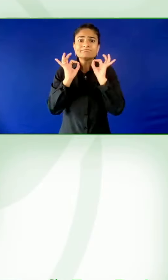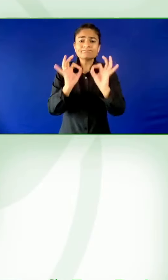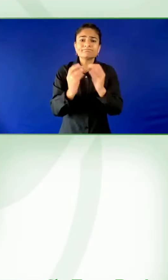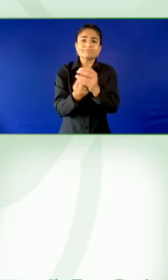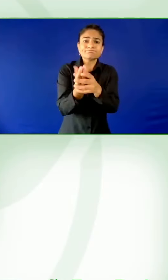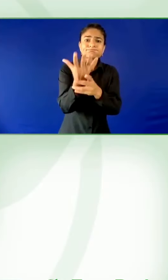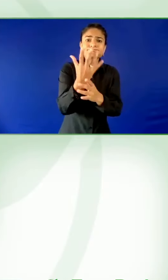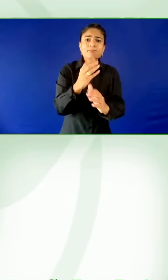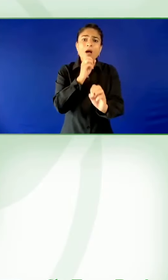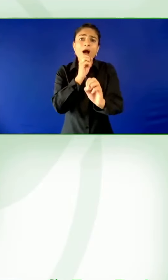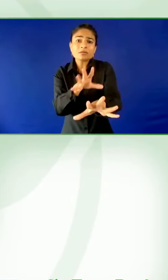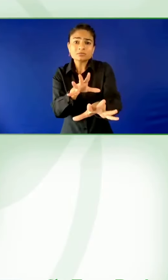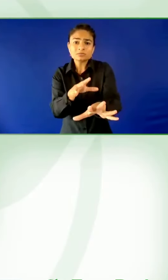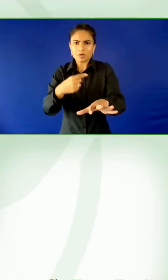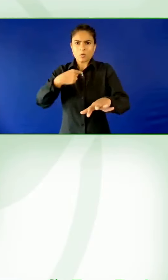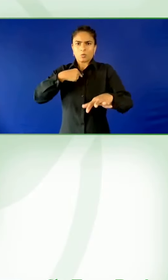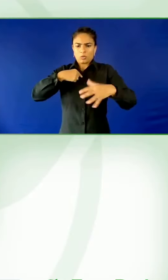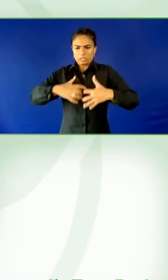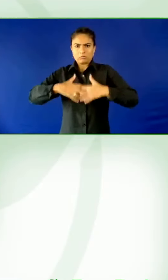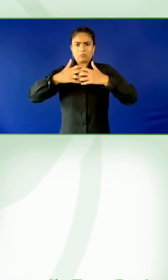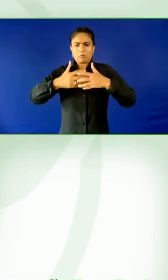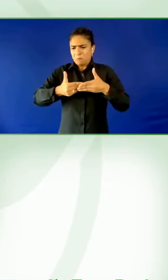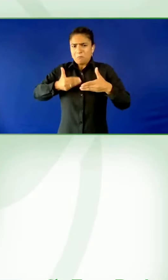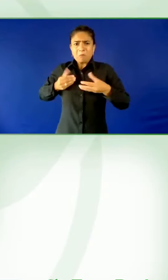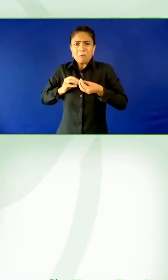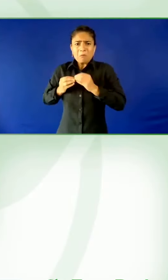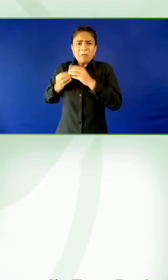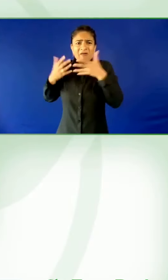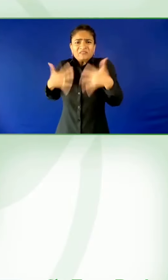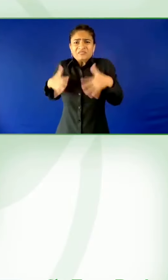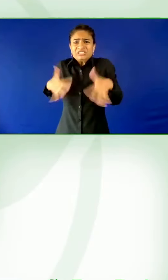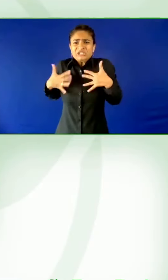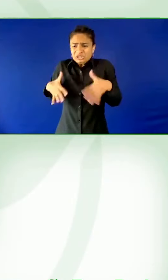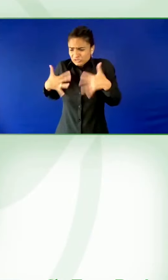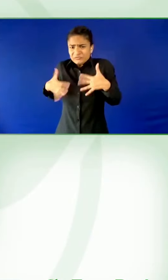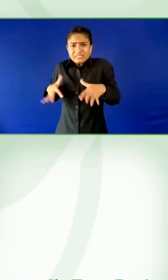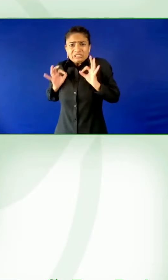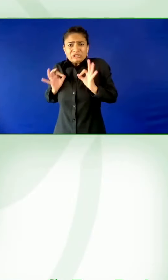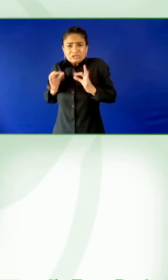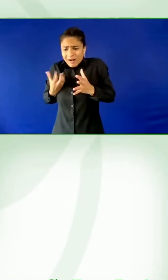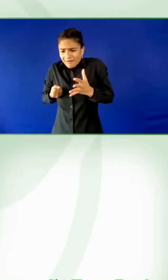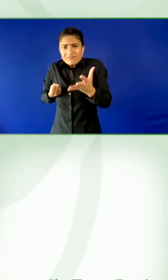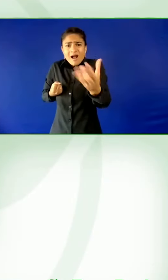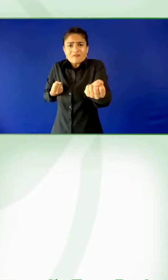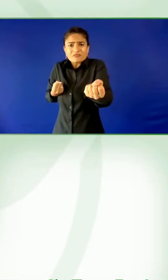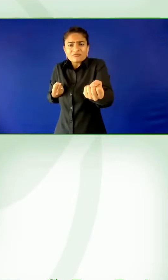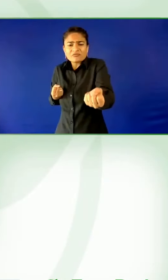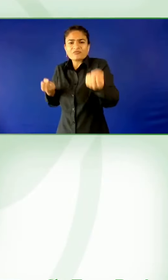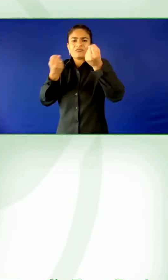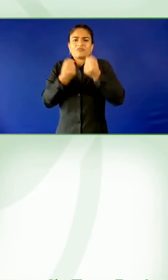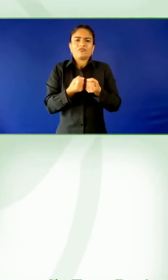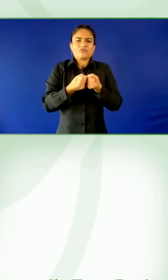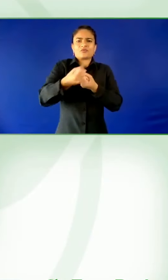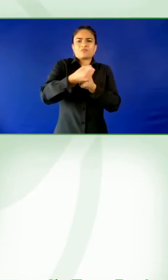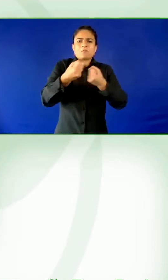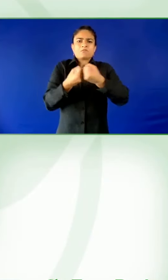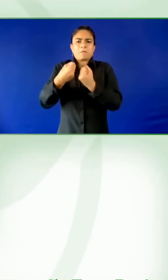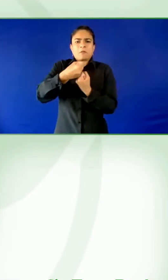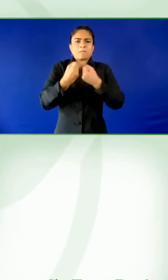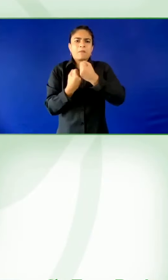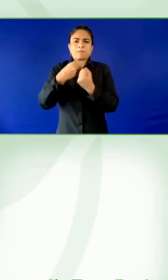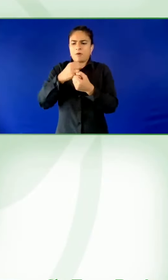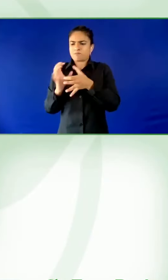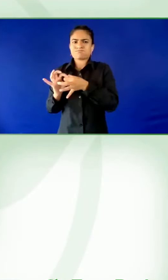forward in pan-disability way. Thank you. Thank you, Dan. And the work that you guys are doing at